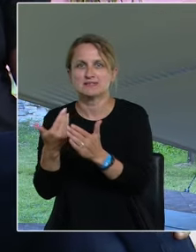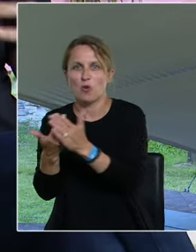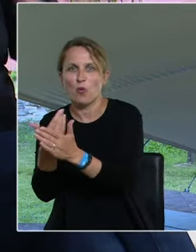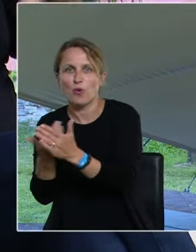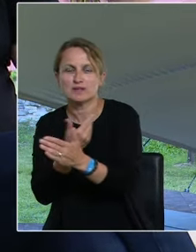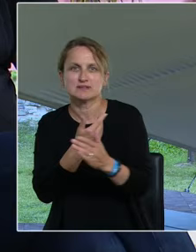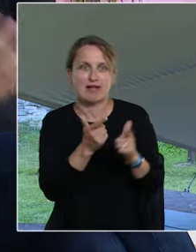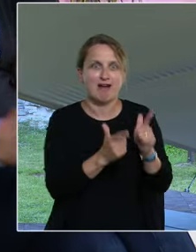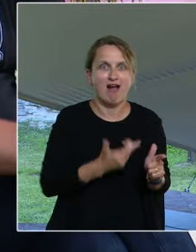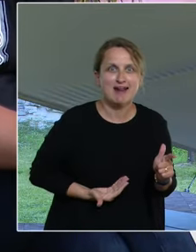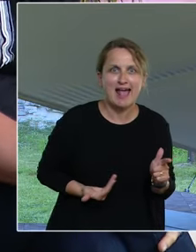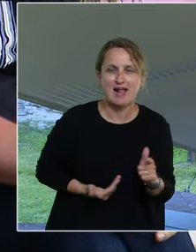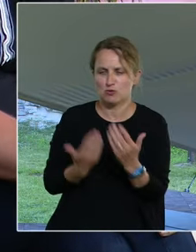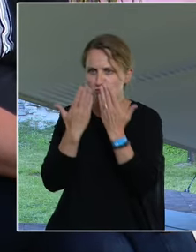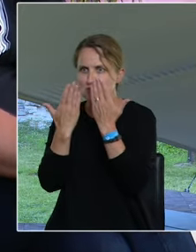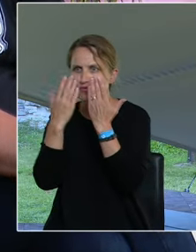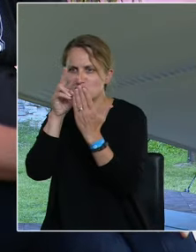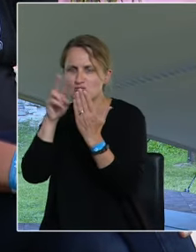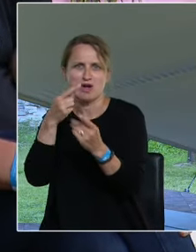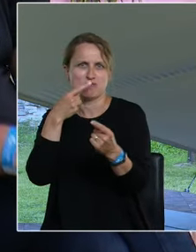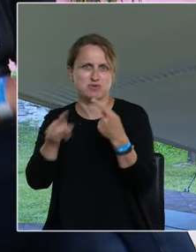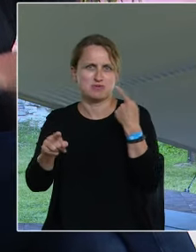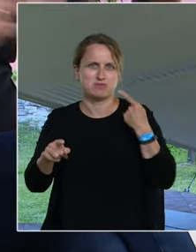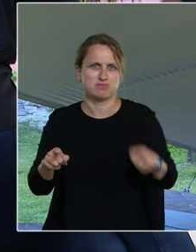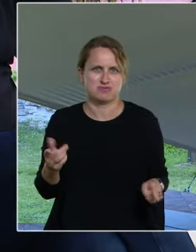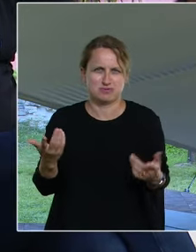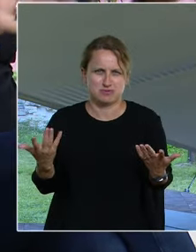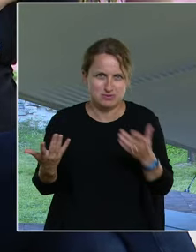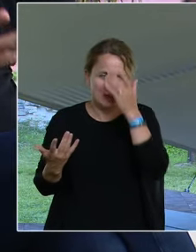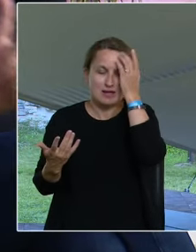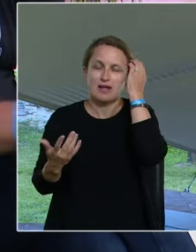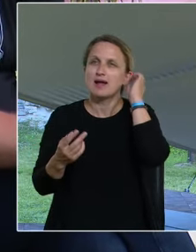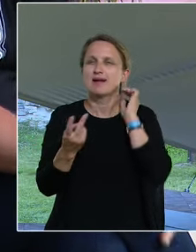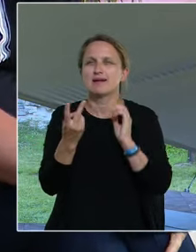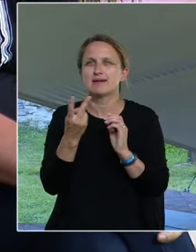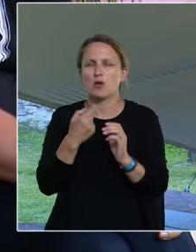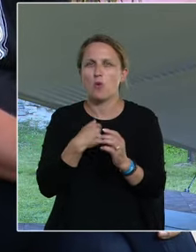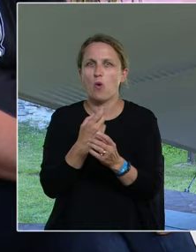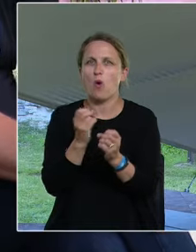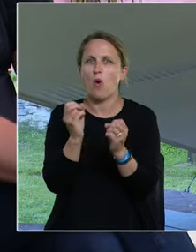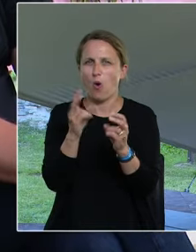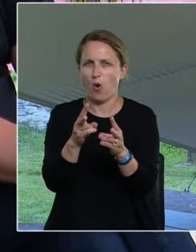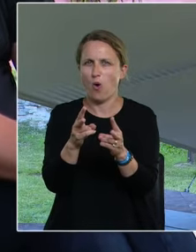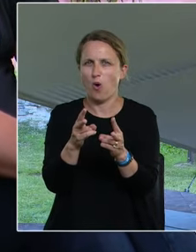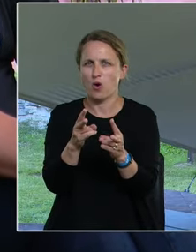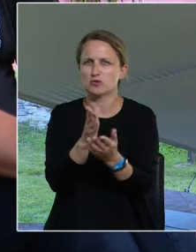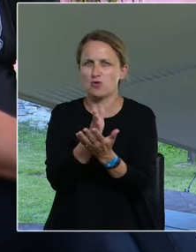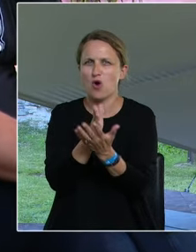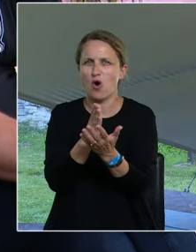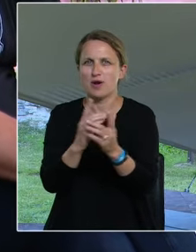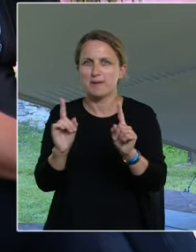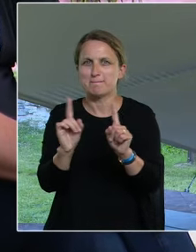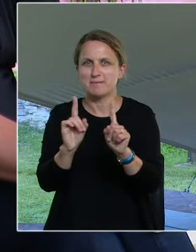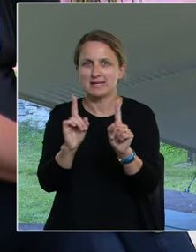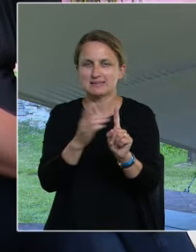cultural preferences, are seeking out different kind of stuff. And so we increasingly, this is why the danger is that